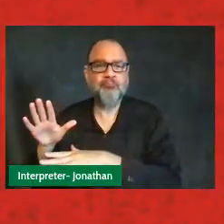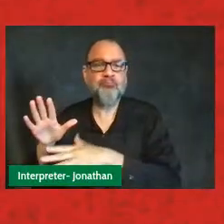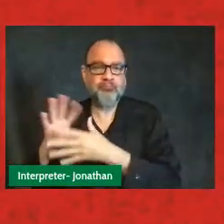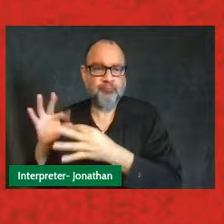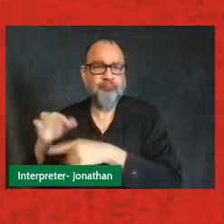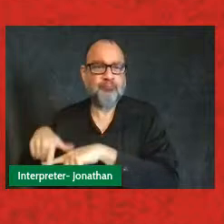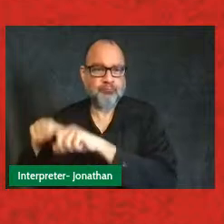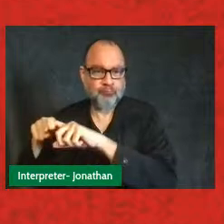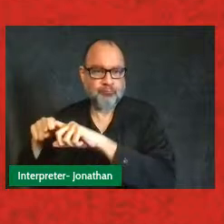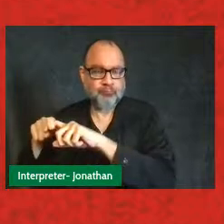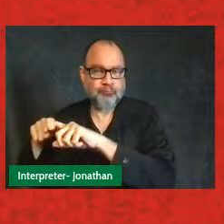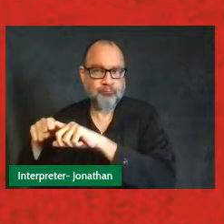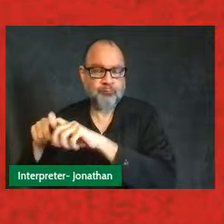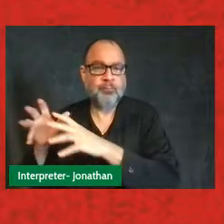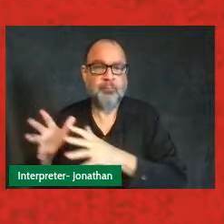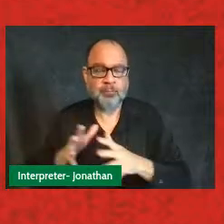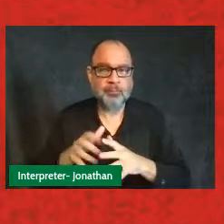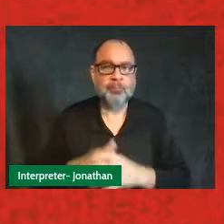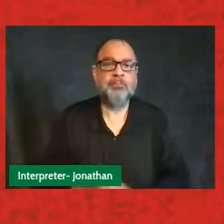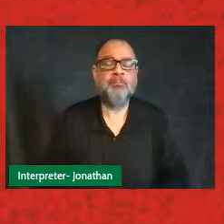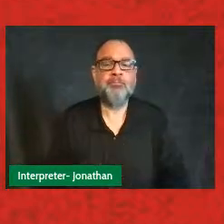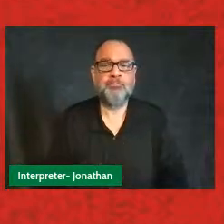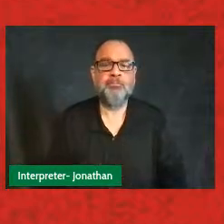City. He offered a